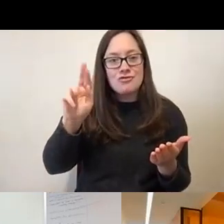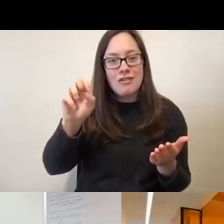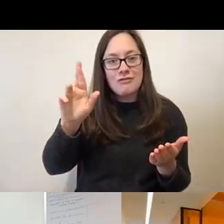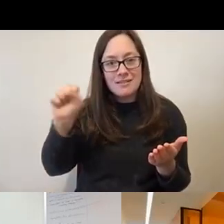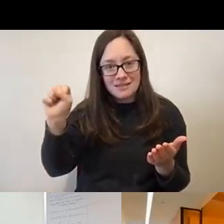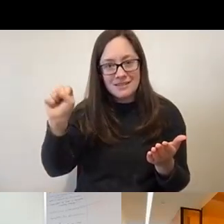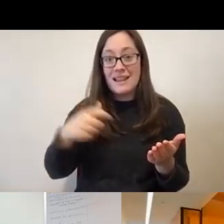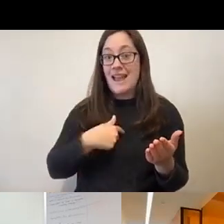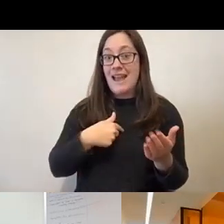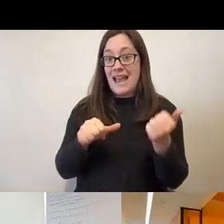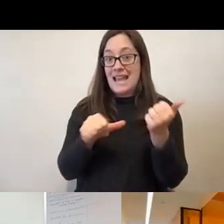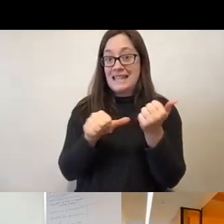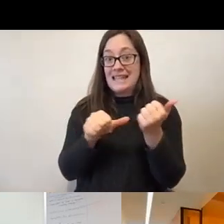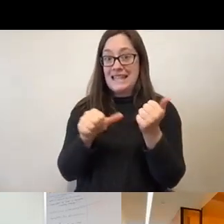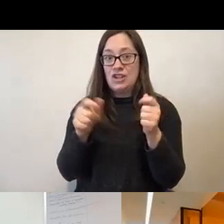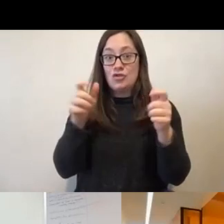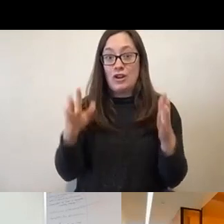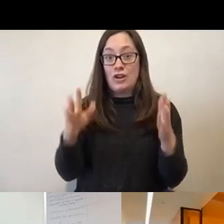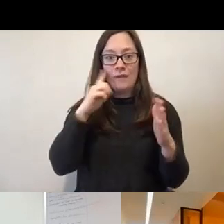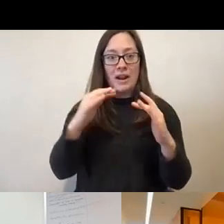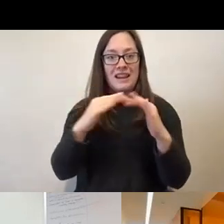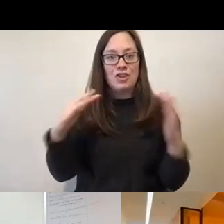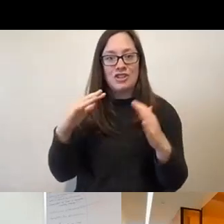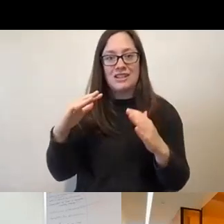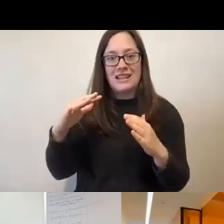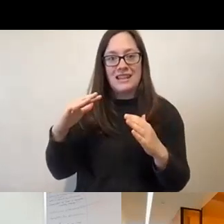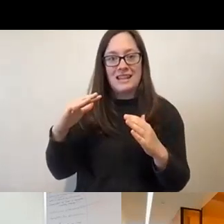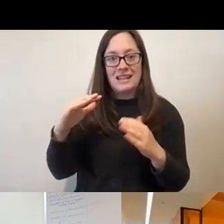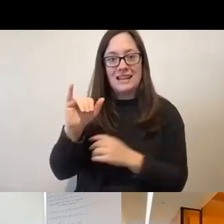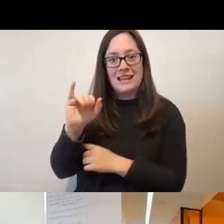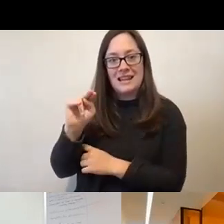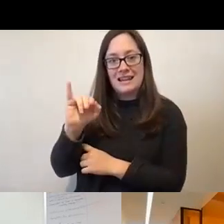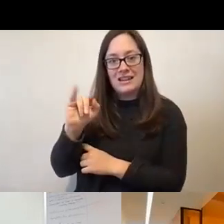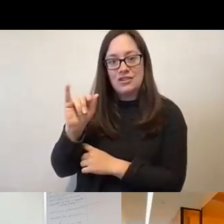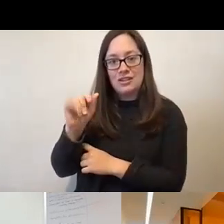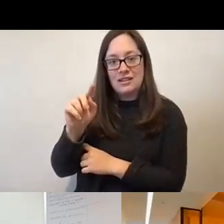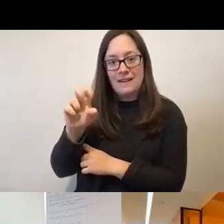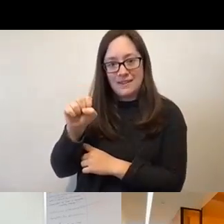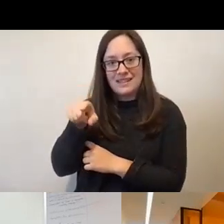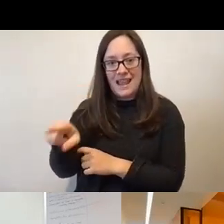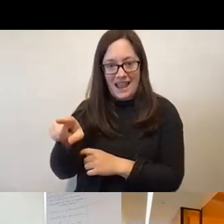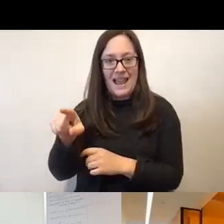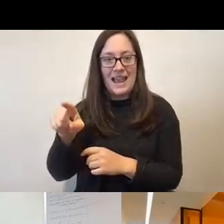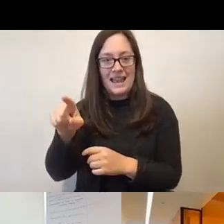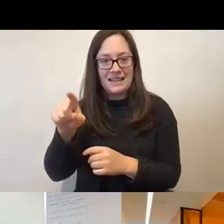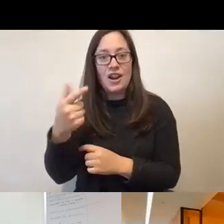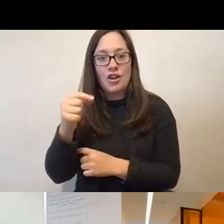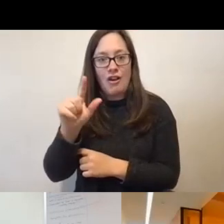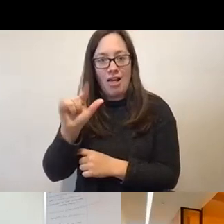the Assistant Director of Diversity Initiatives over at the Computing Science College, so at